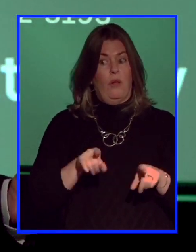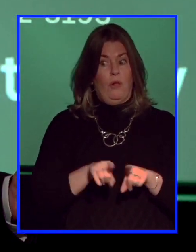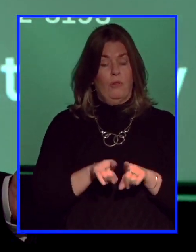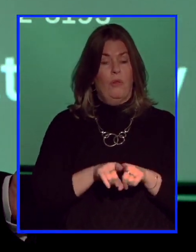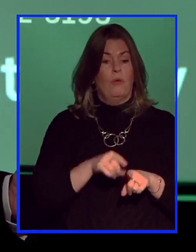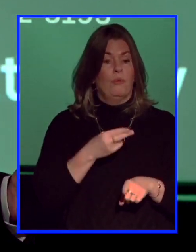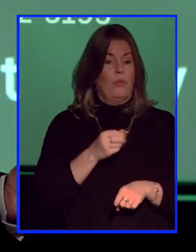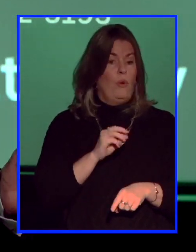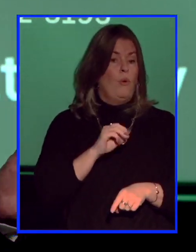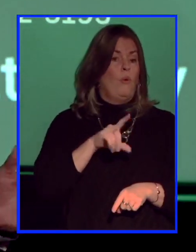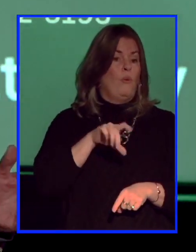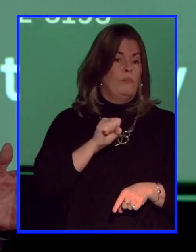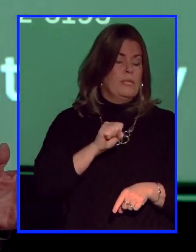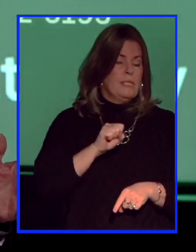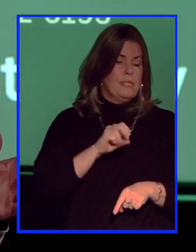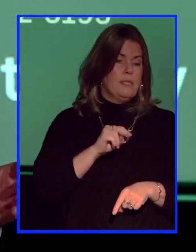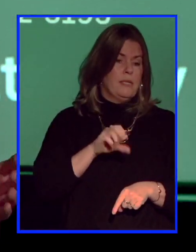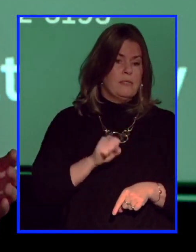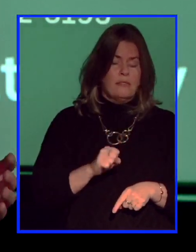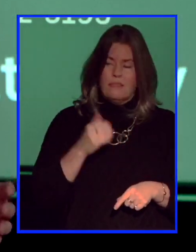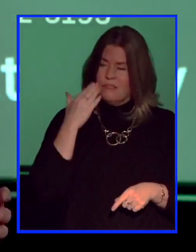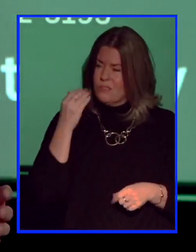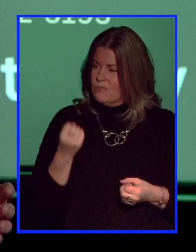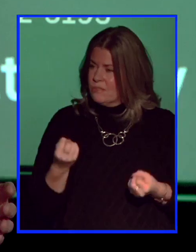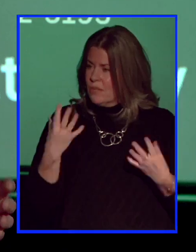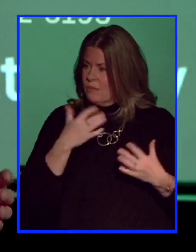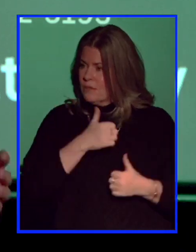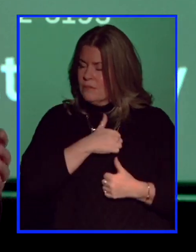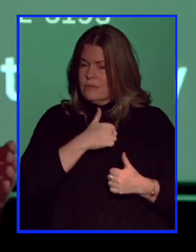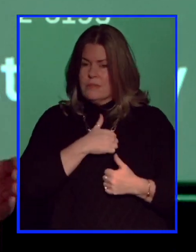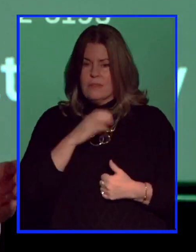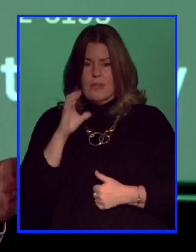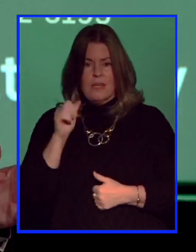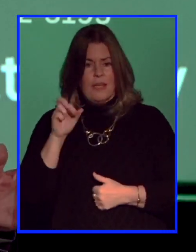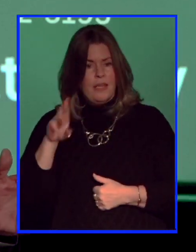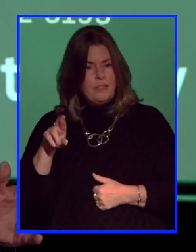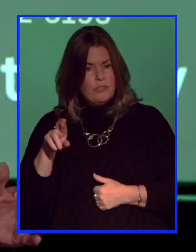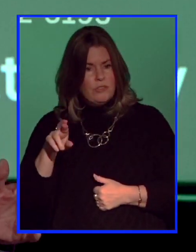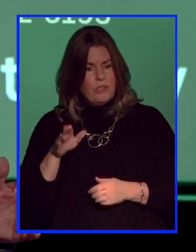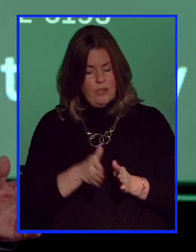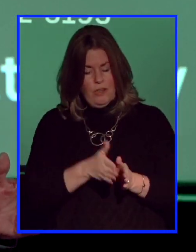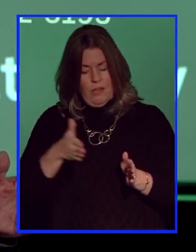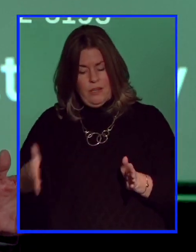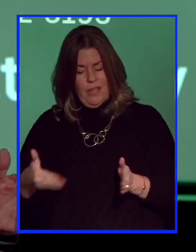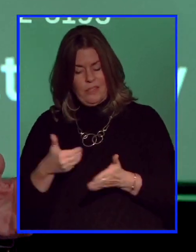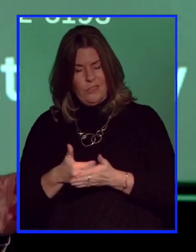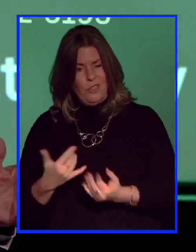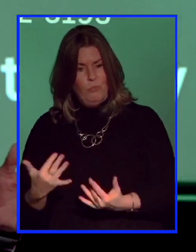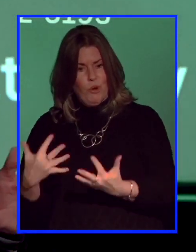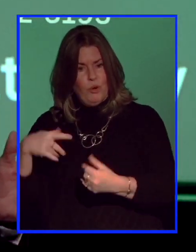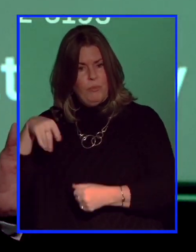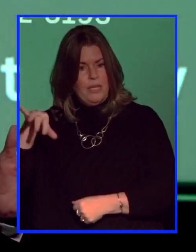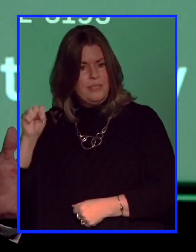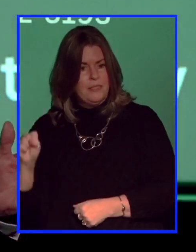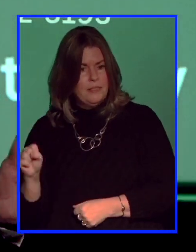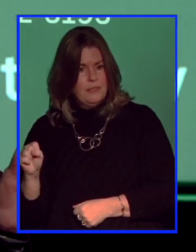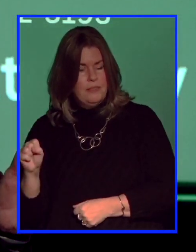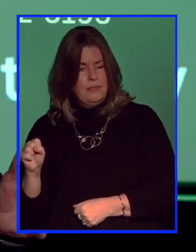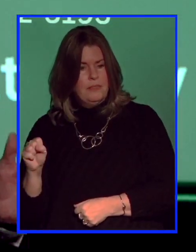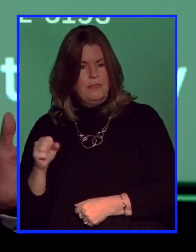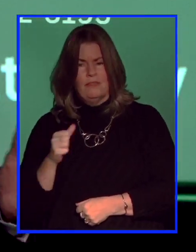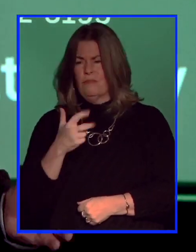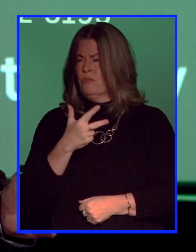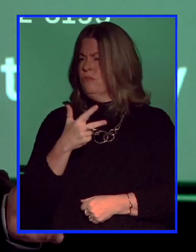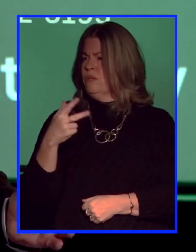got cancer as a result of having to be stationed next to these so-called burn pits that were like 3 or 4